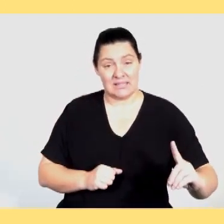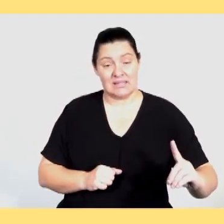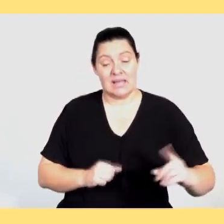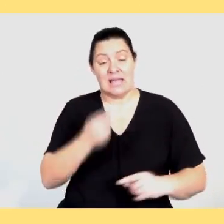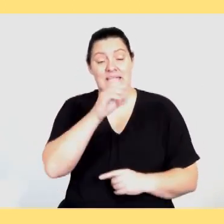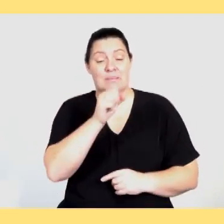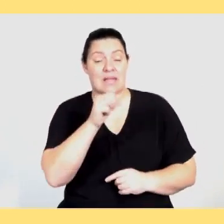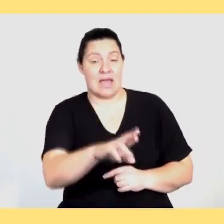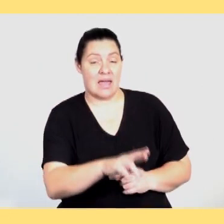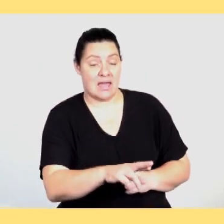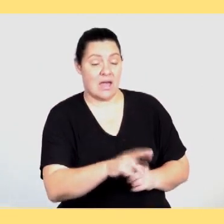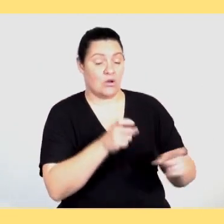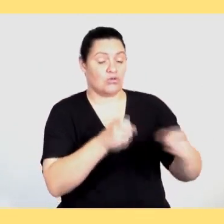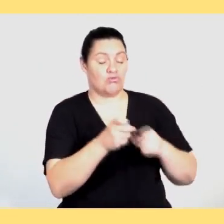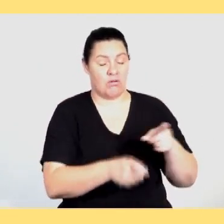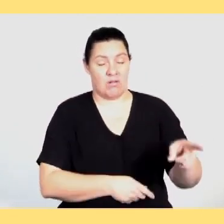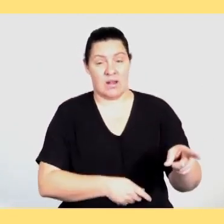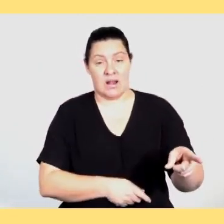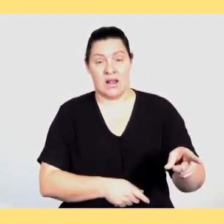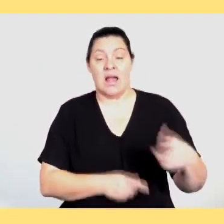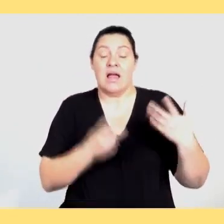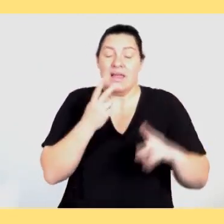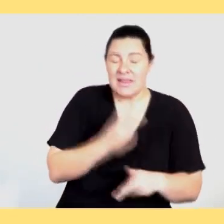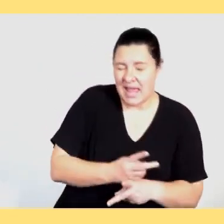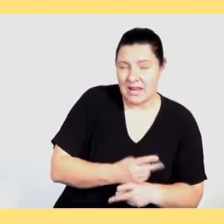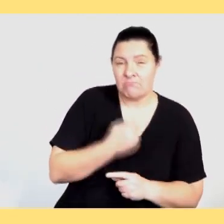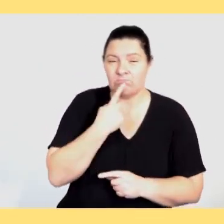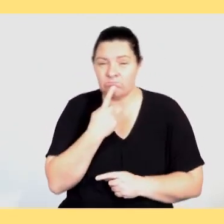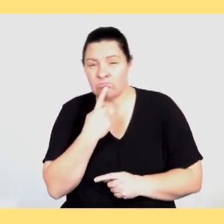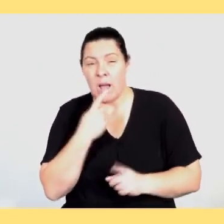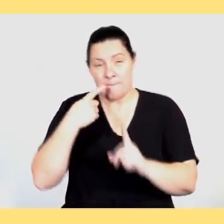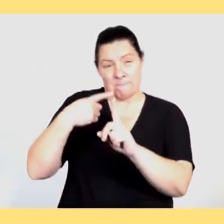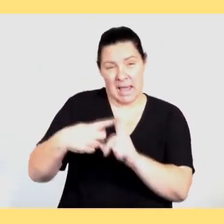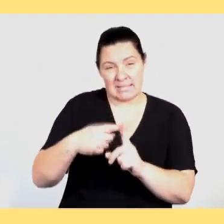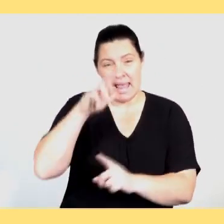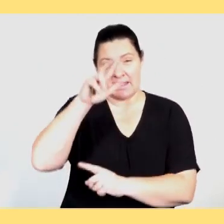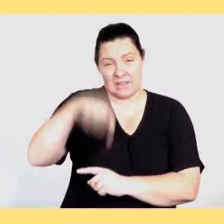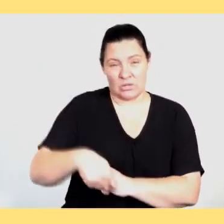is debtors control. And then I'm coming here to say plus